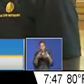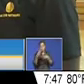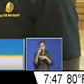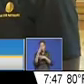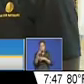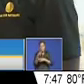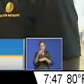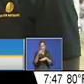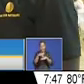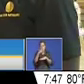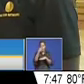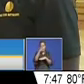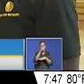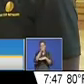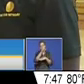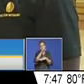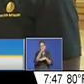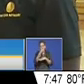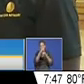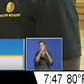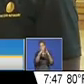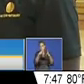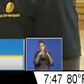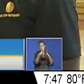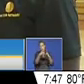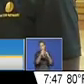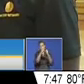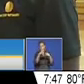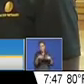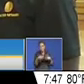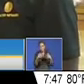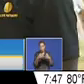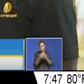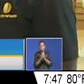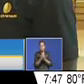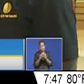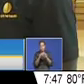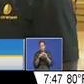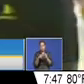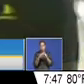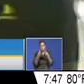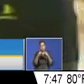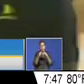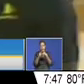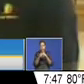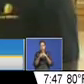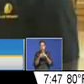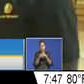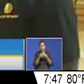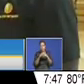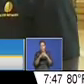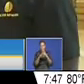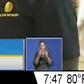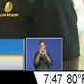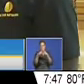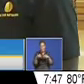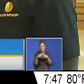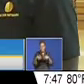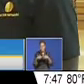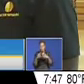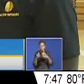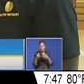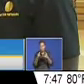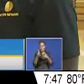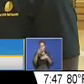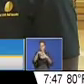at the Hugh Campbell level and high school basketball is it's not really systematic. So we try to implement a system and play within that